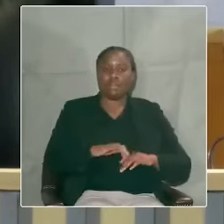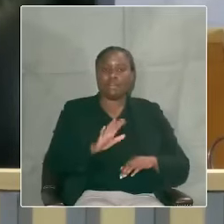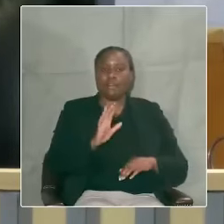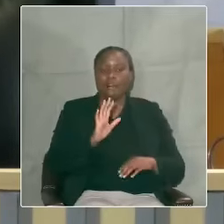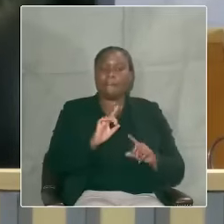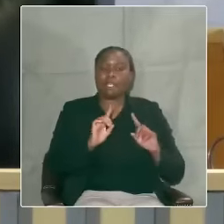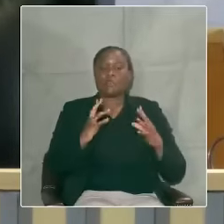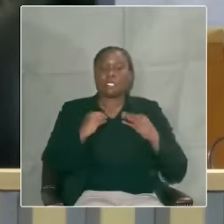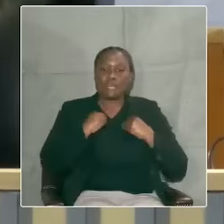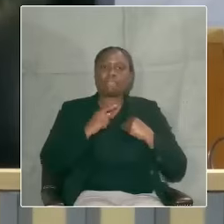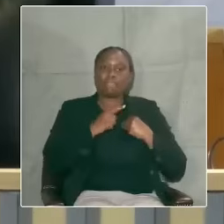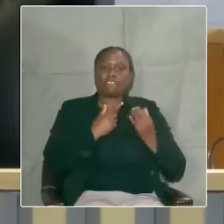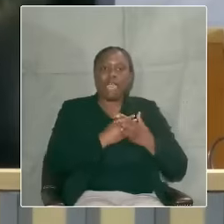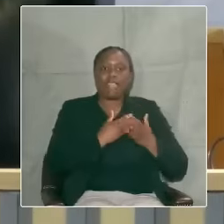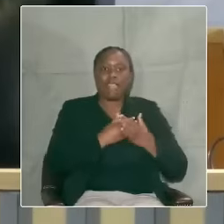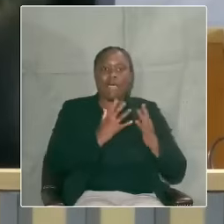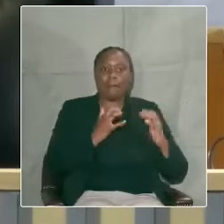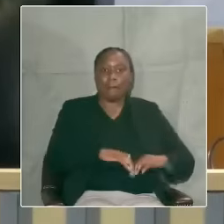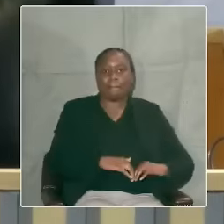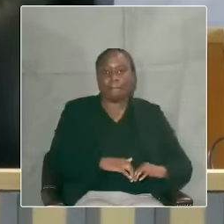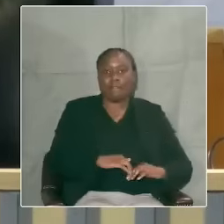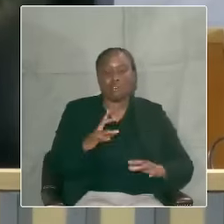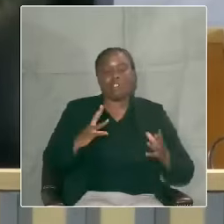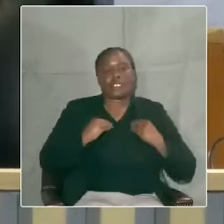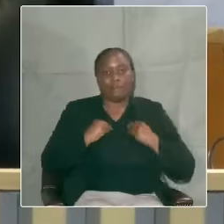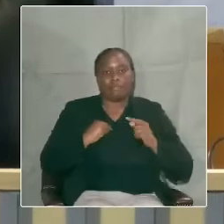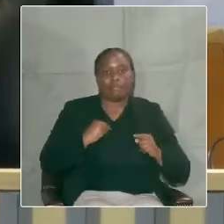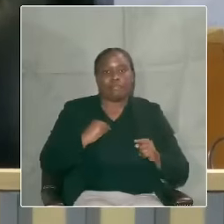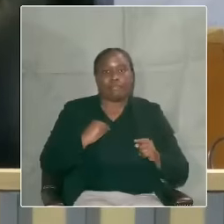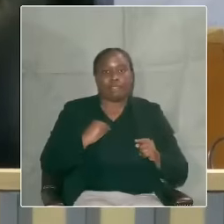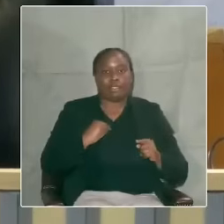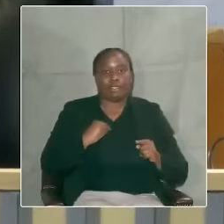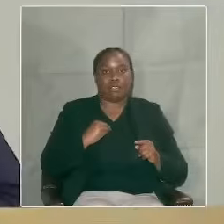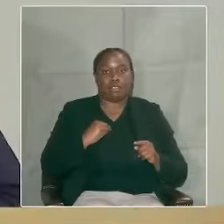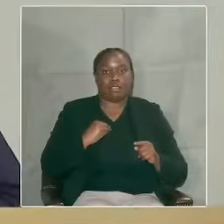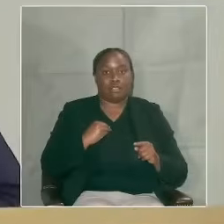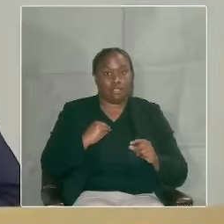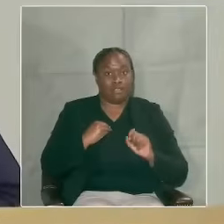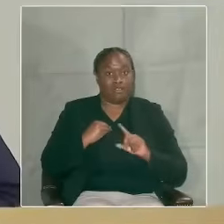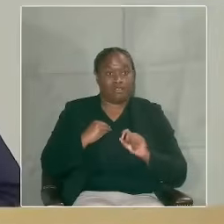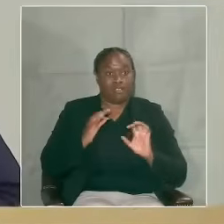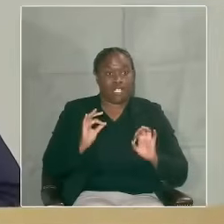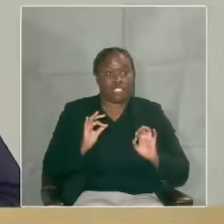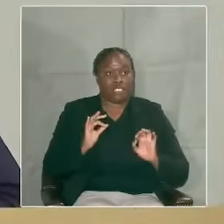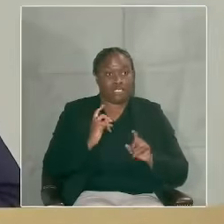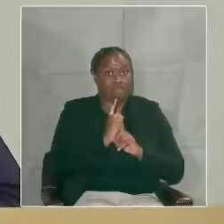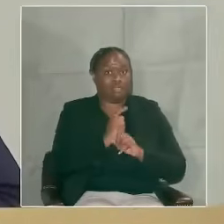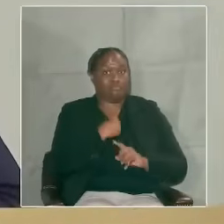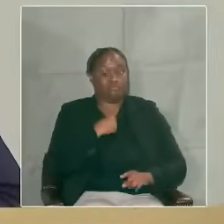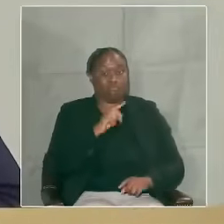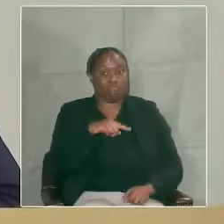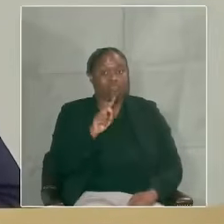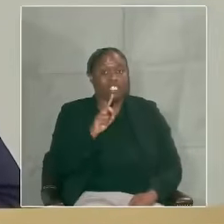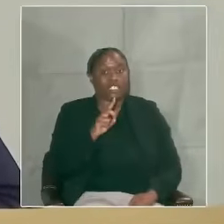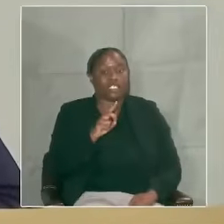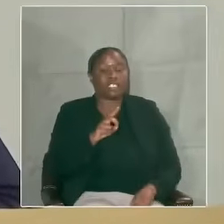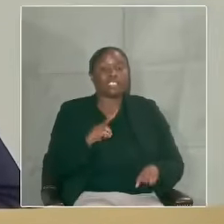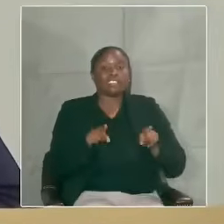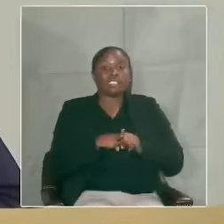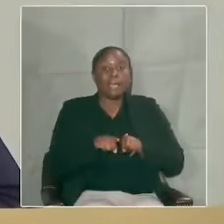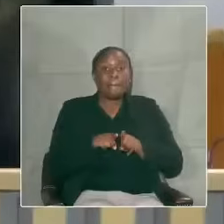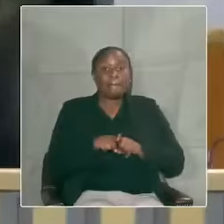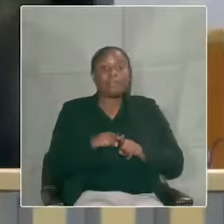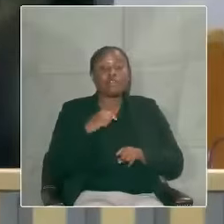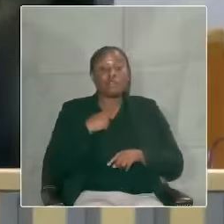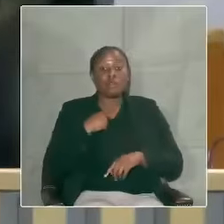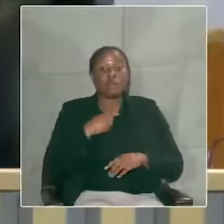but you had accepted that it must be killed, but in a phased manner. That's where I am. And you go so far as